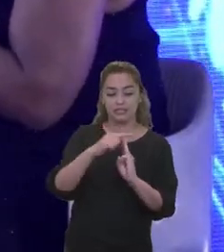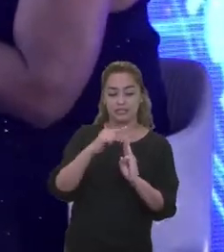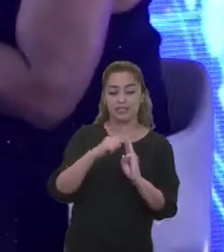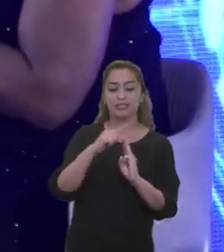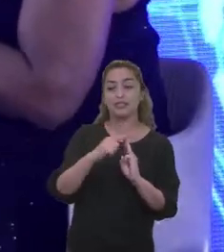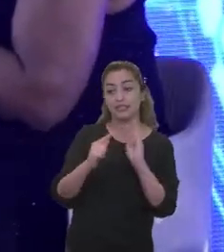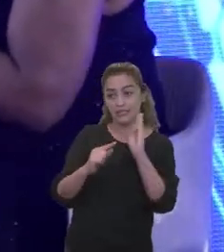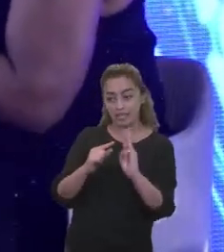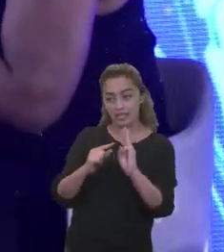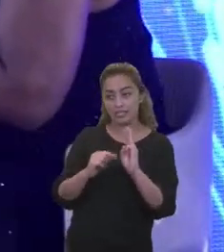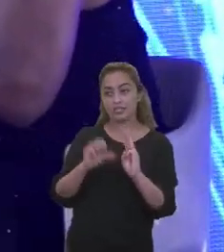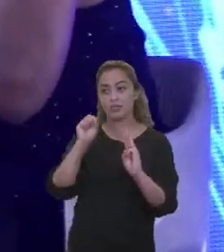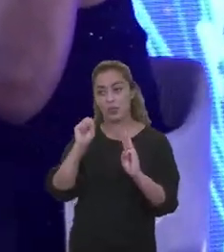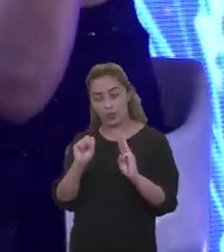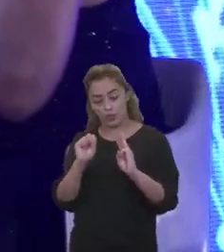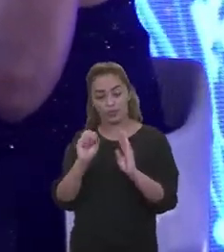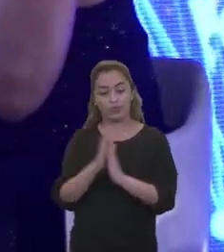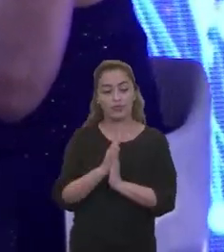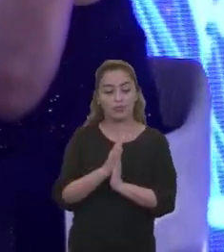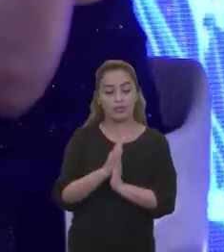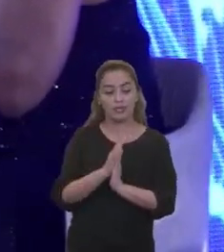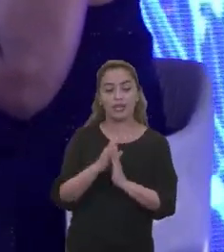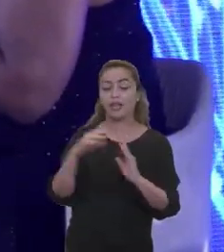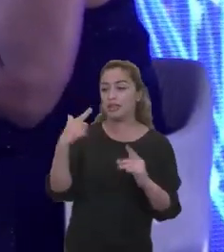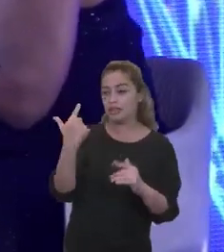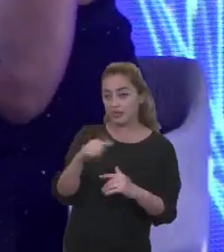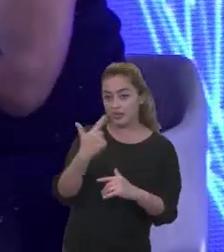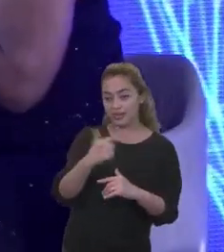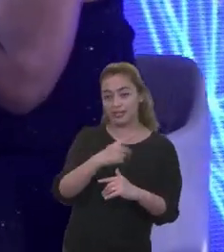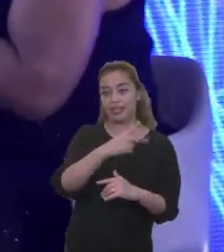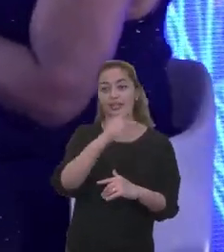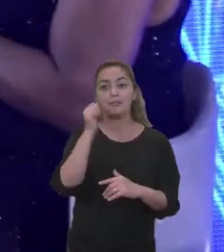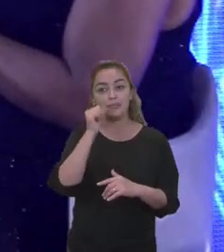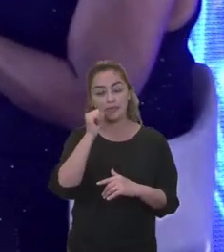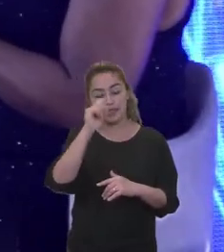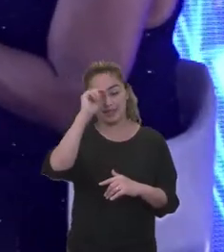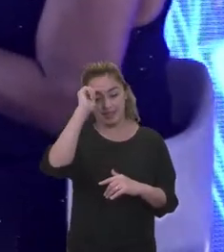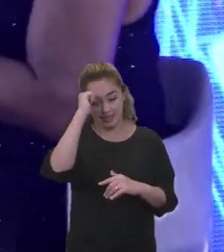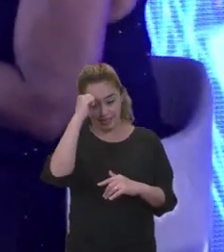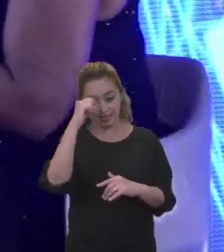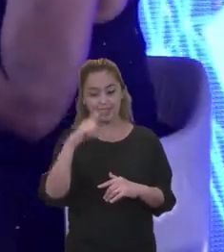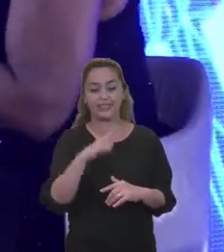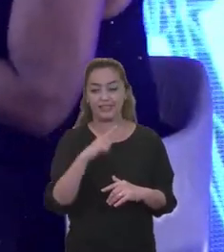eight men. Three out of eight, and how many black? None. Okay.